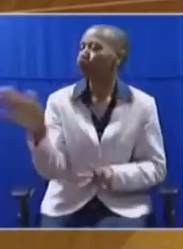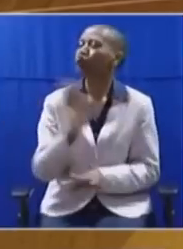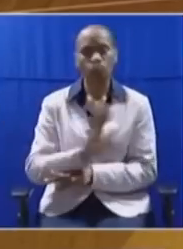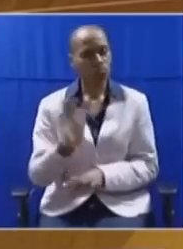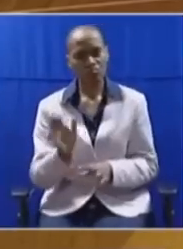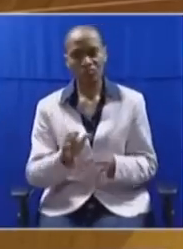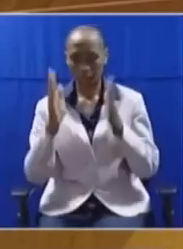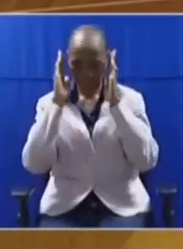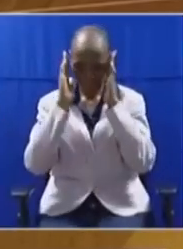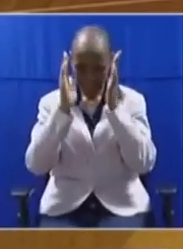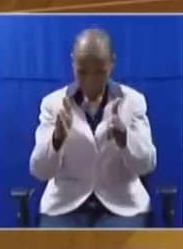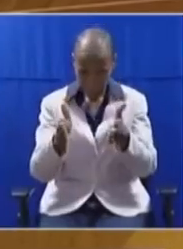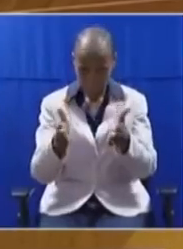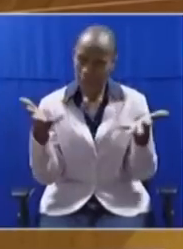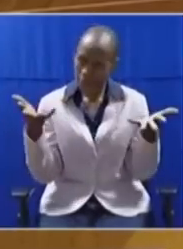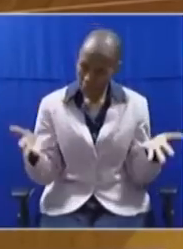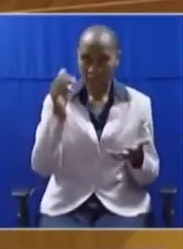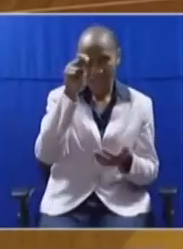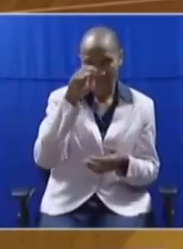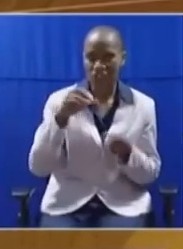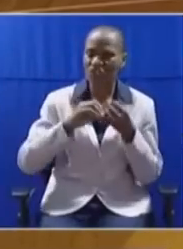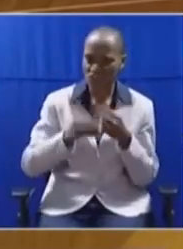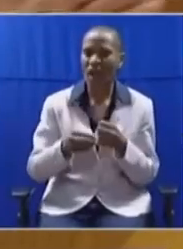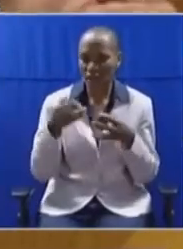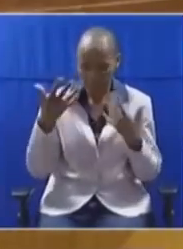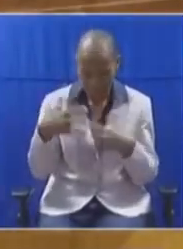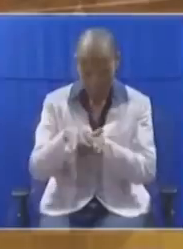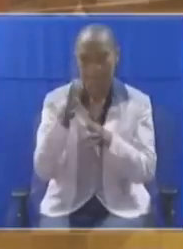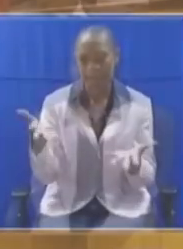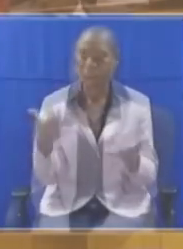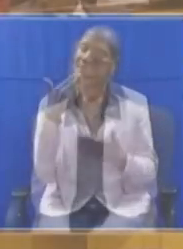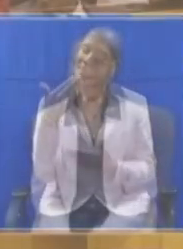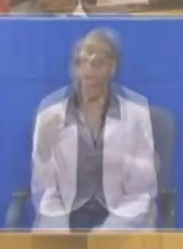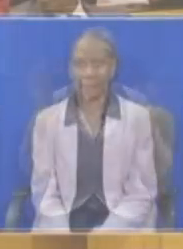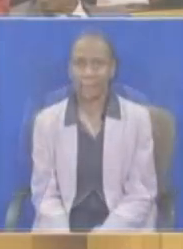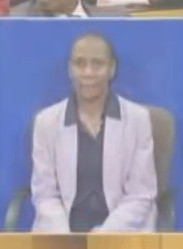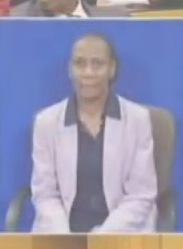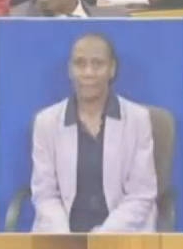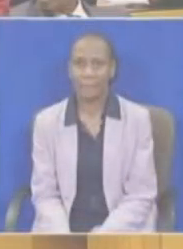precisely what the ANC is trying to do. Thank you very much.